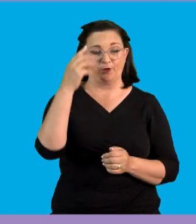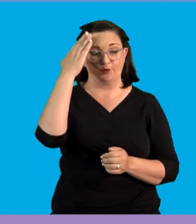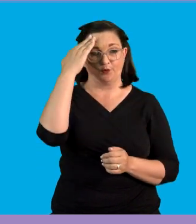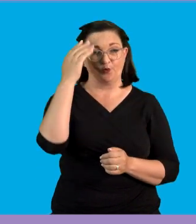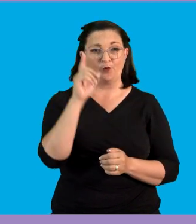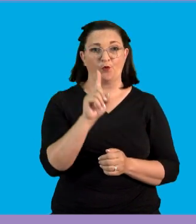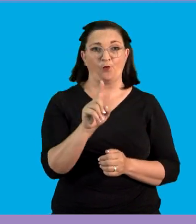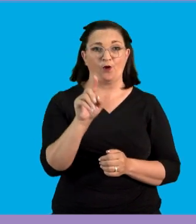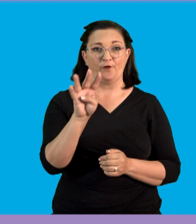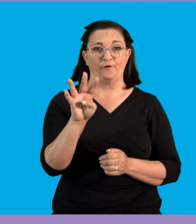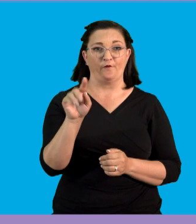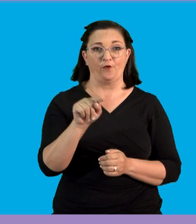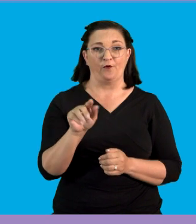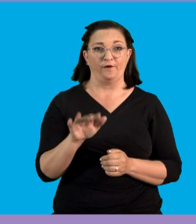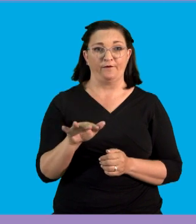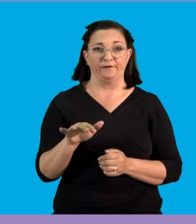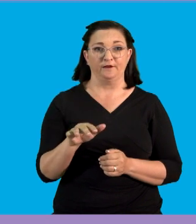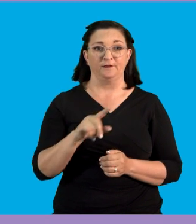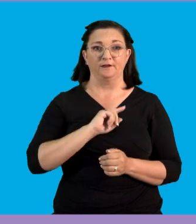4/15 is